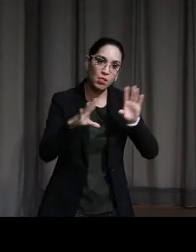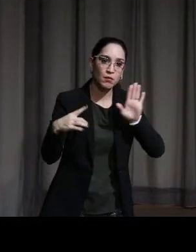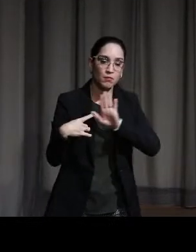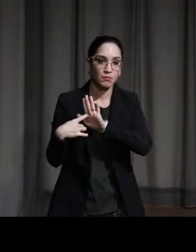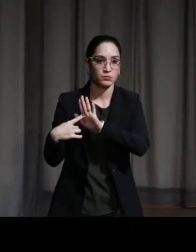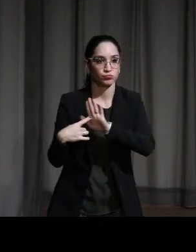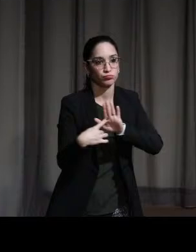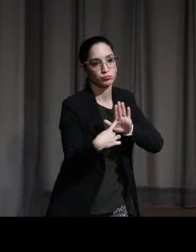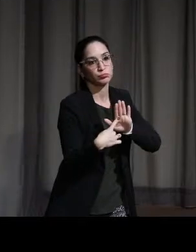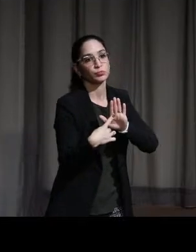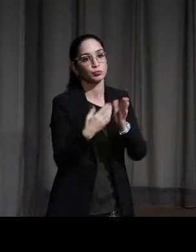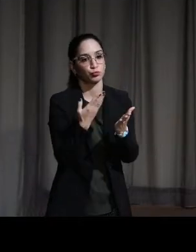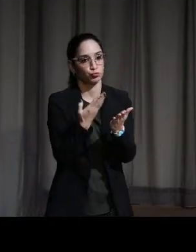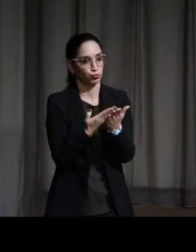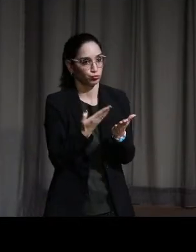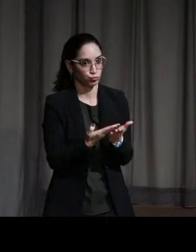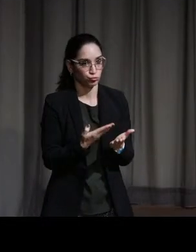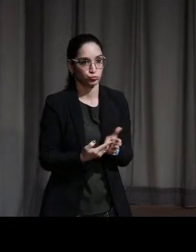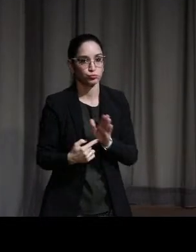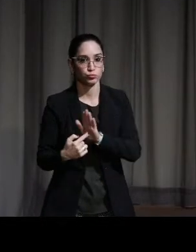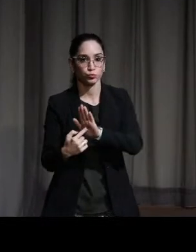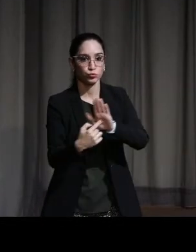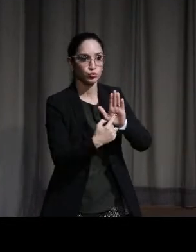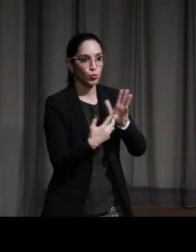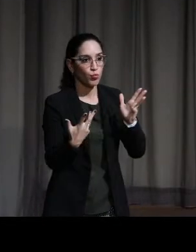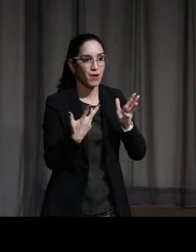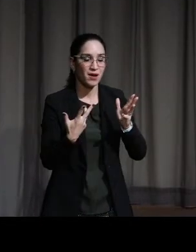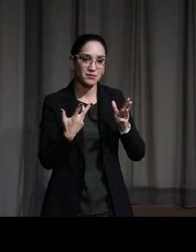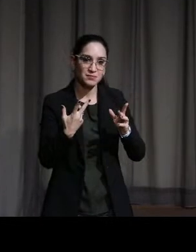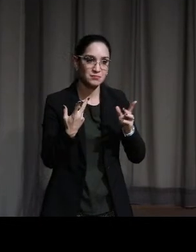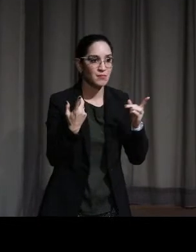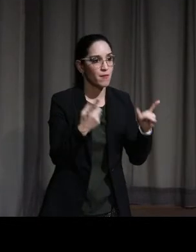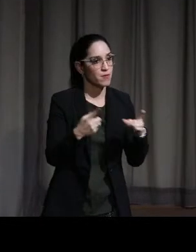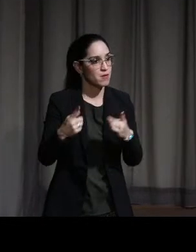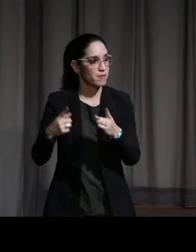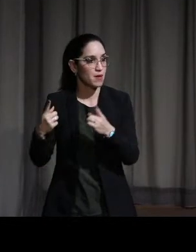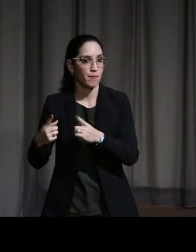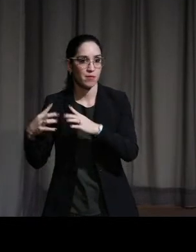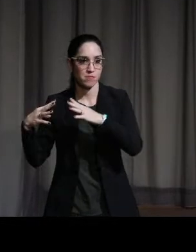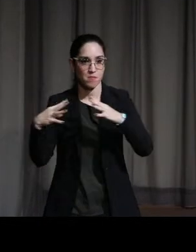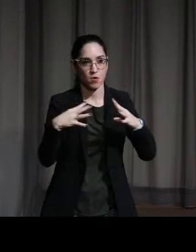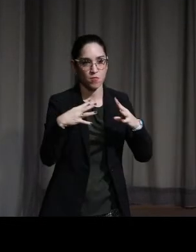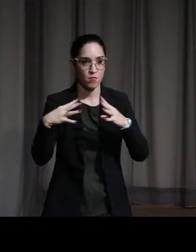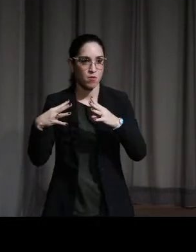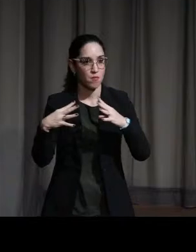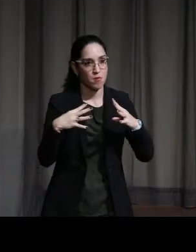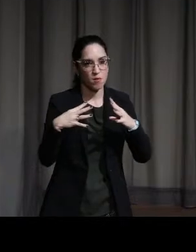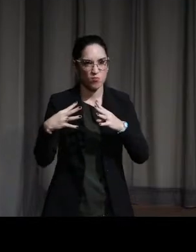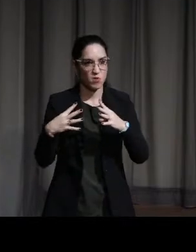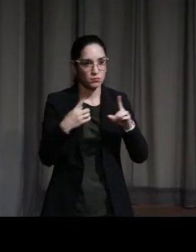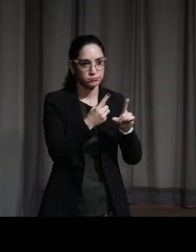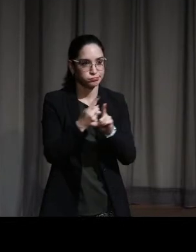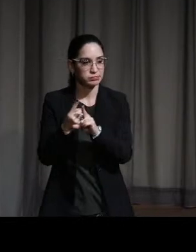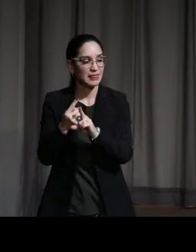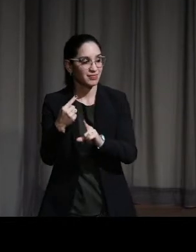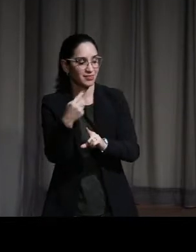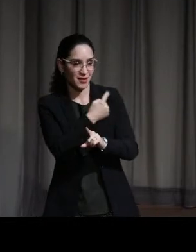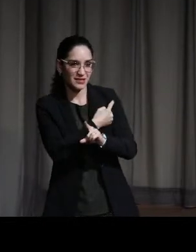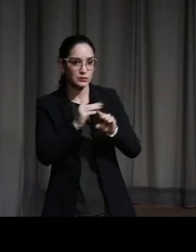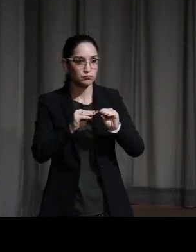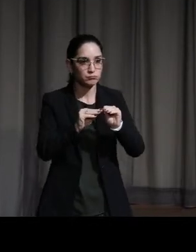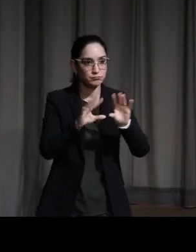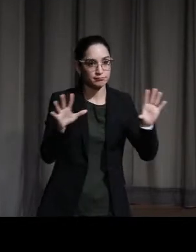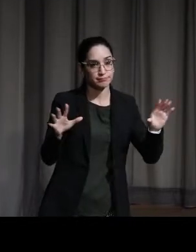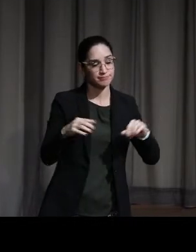feeling in terms of what is with the revolution, what is within the revolution, what is with this one, I mean, there is a